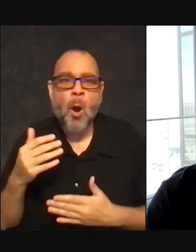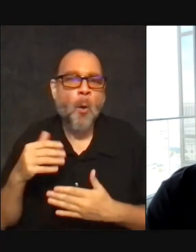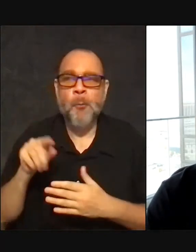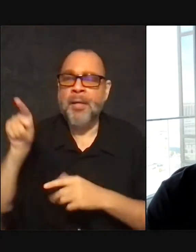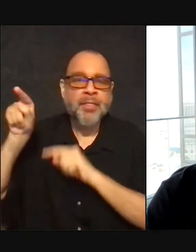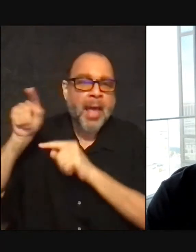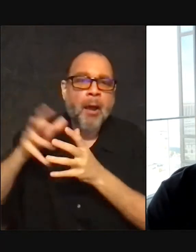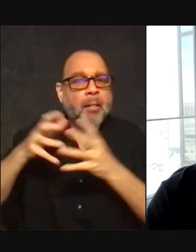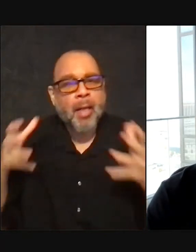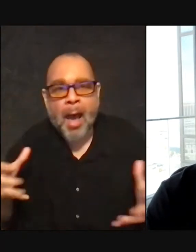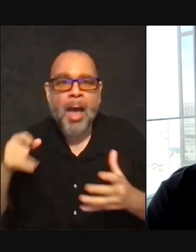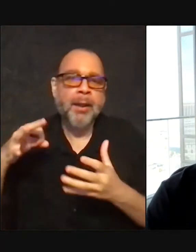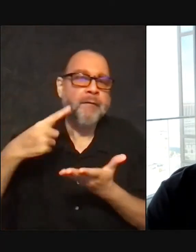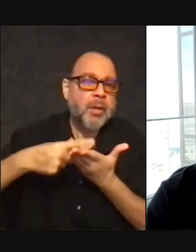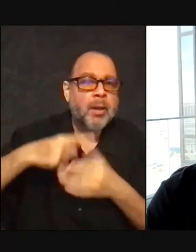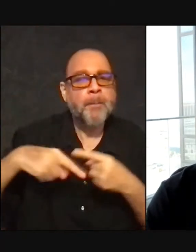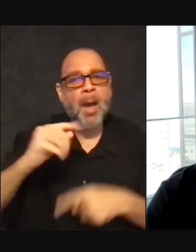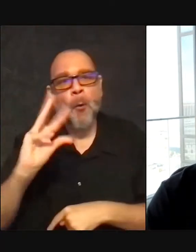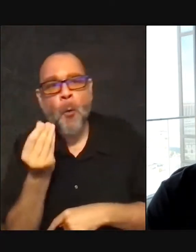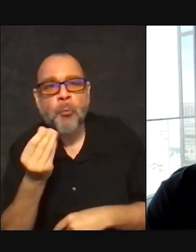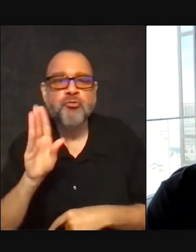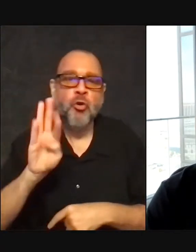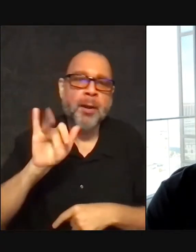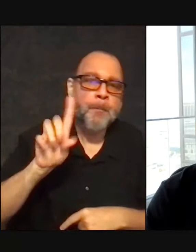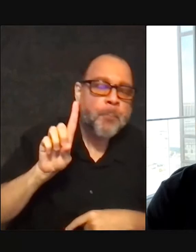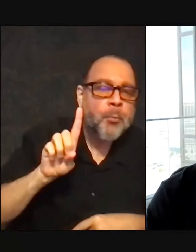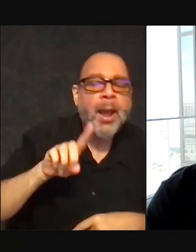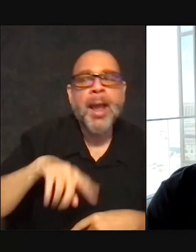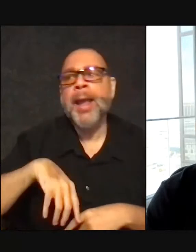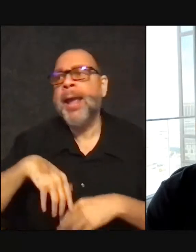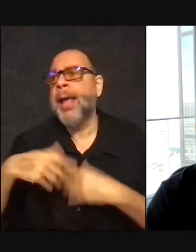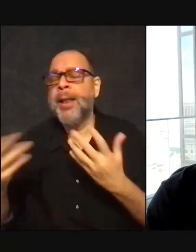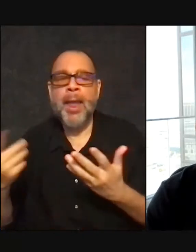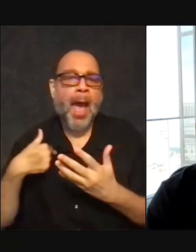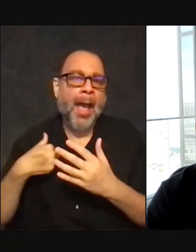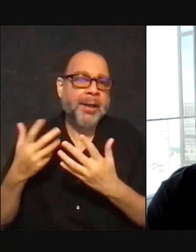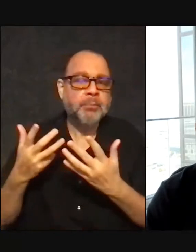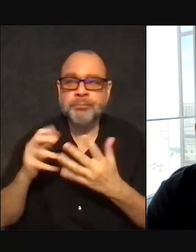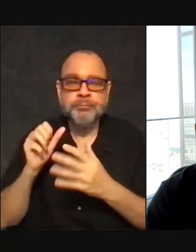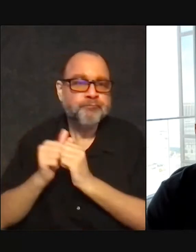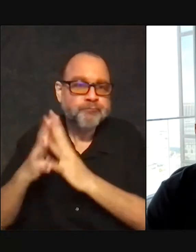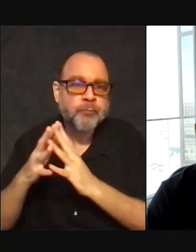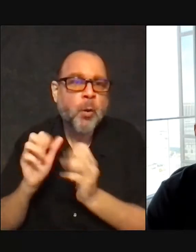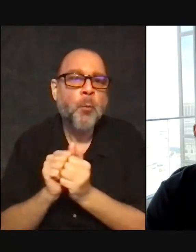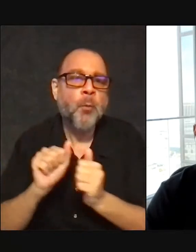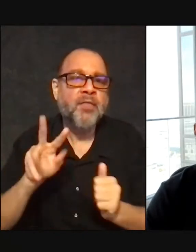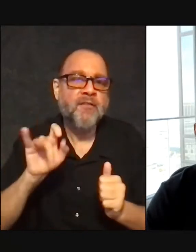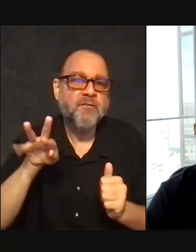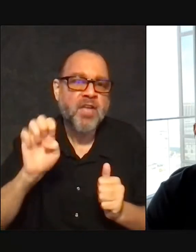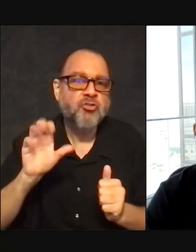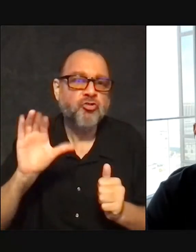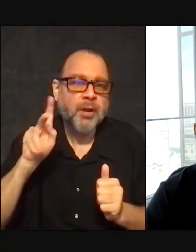venture studio when I first moved here with my then partner Troy Carter, and he went off to Spotify, and I kind of took the business